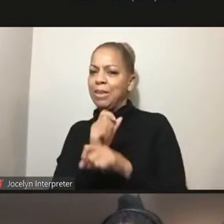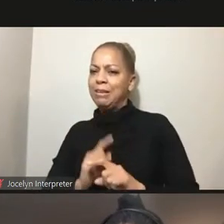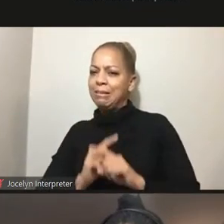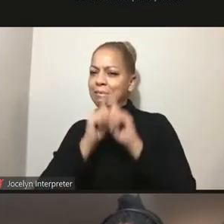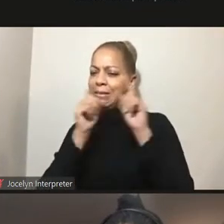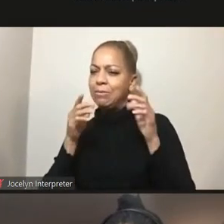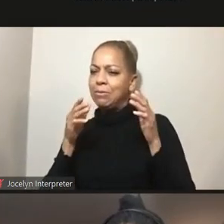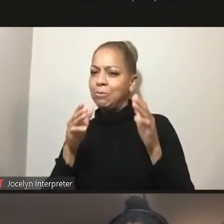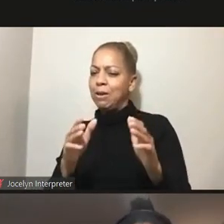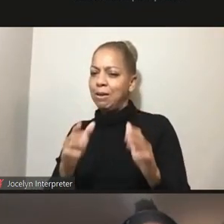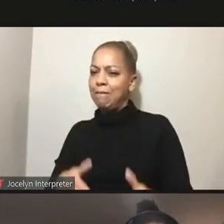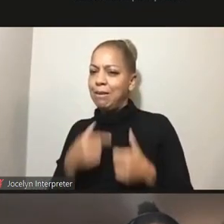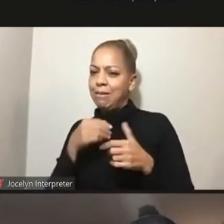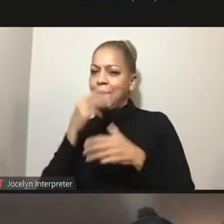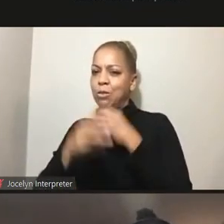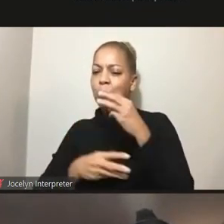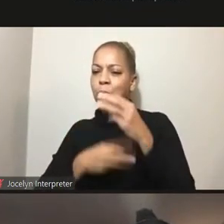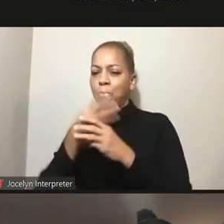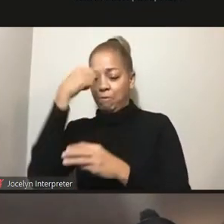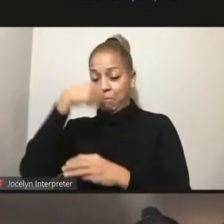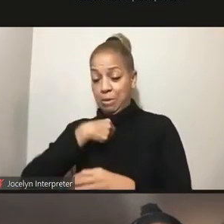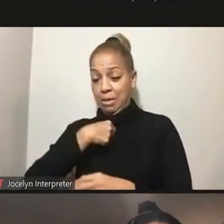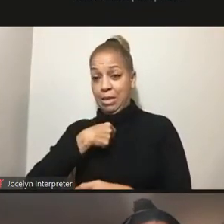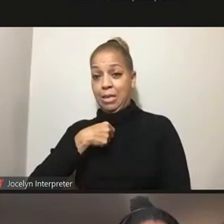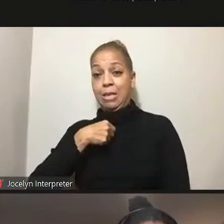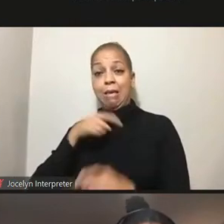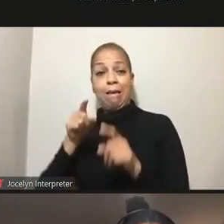the world for me as an artist.